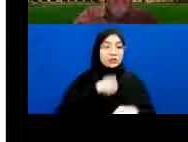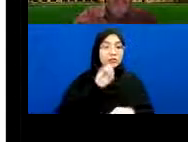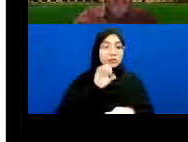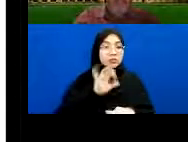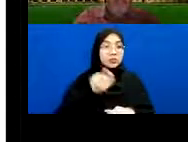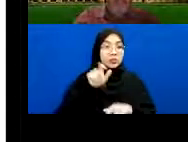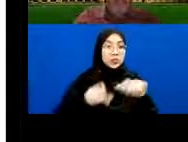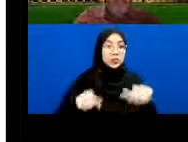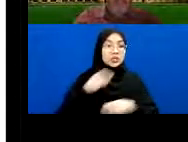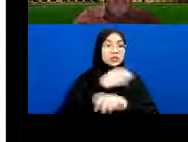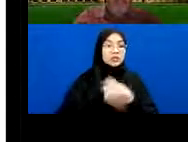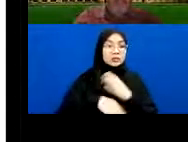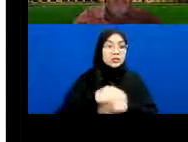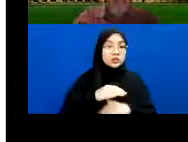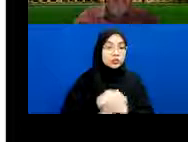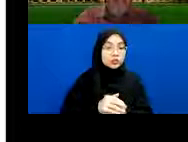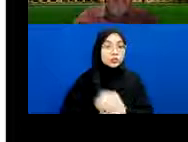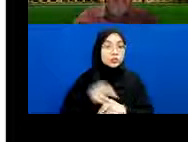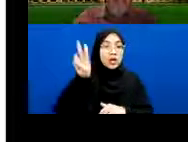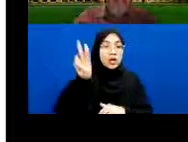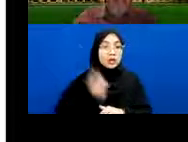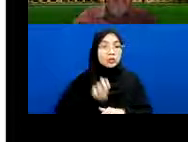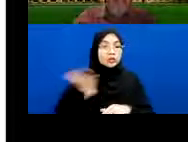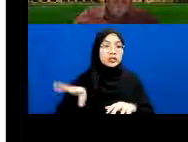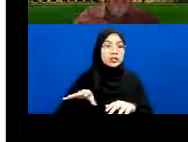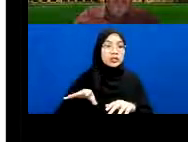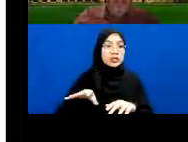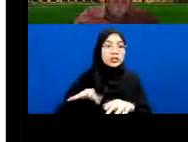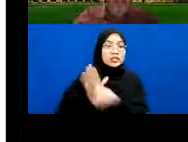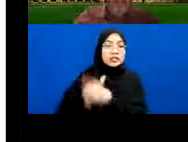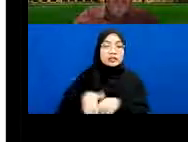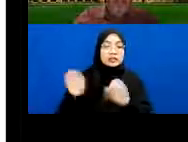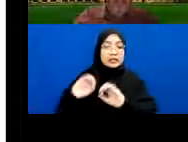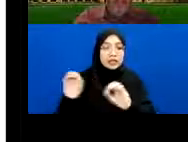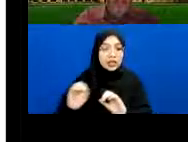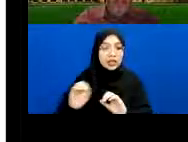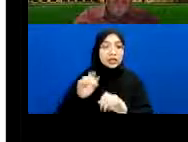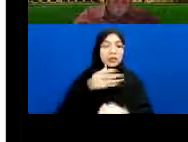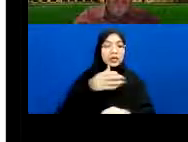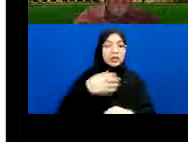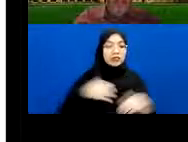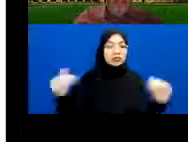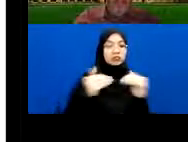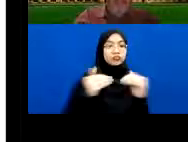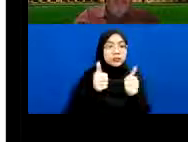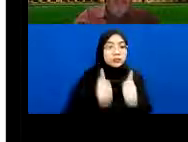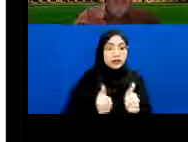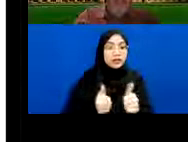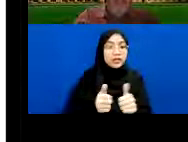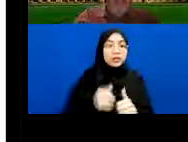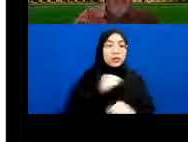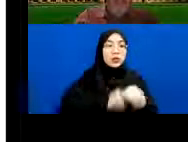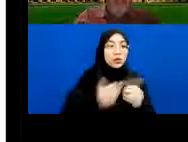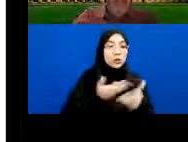discrimination to develop their potentials and stimulates social participation. Moreover, it can be argued that